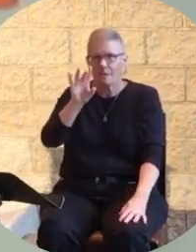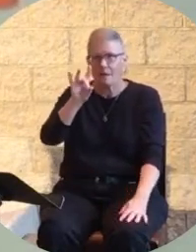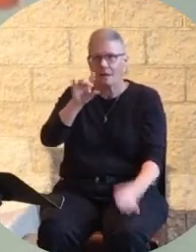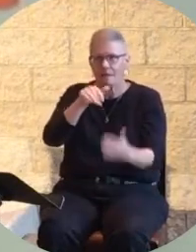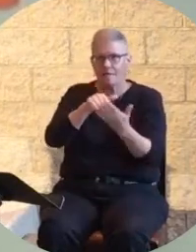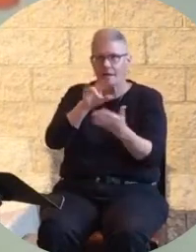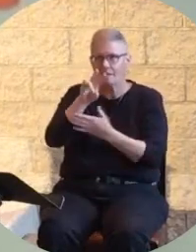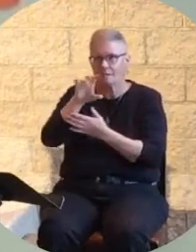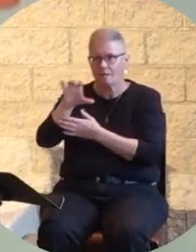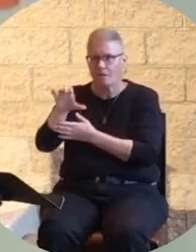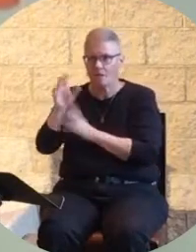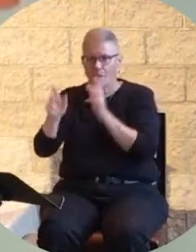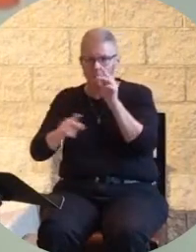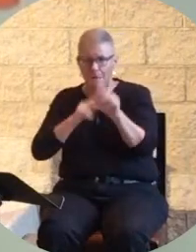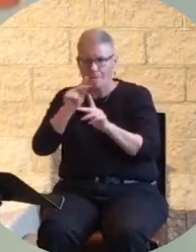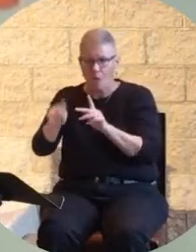killed